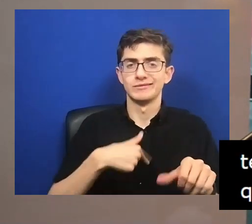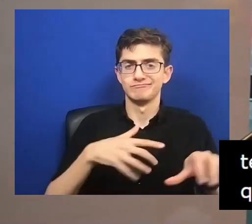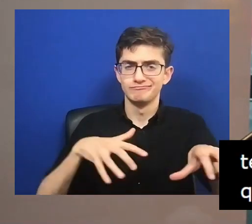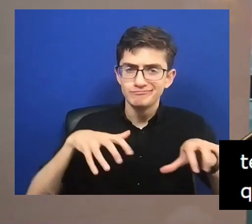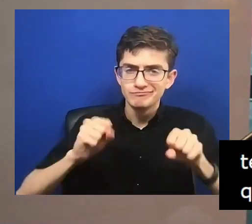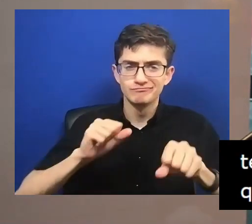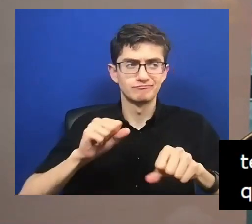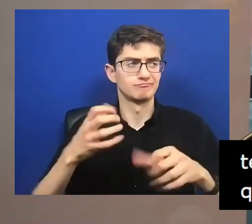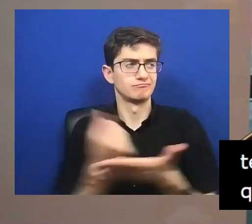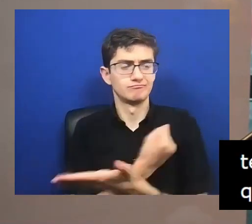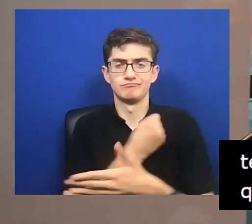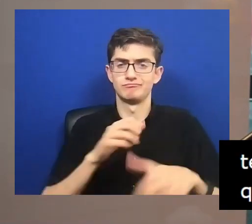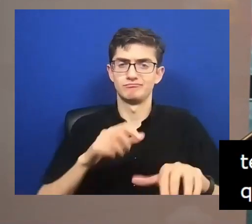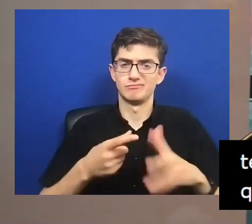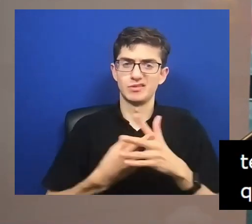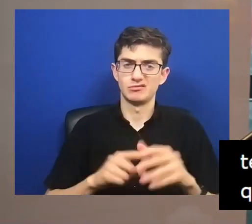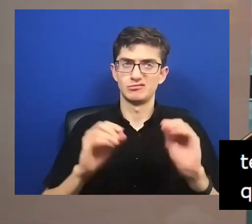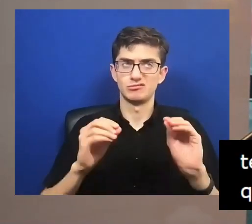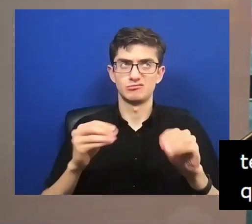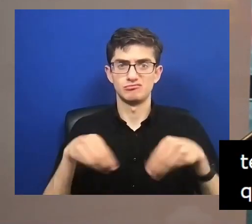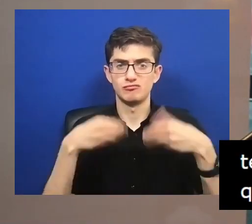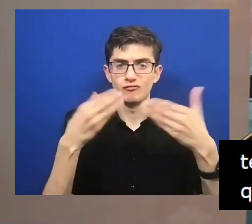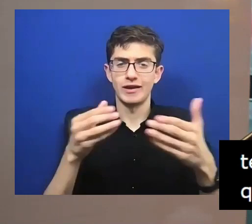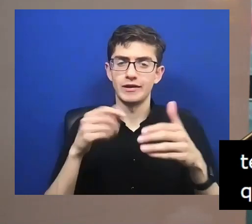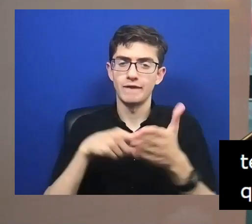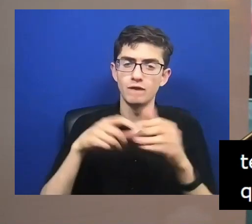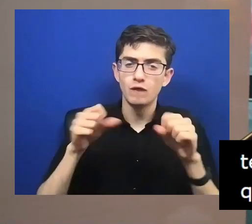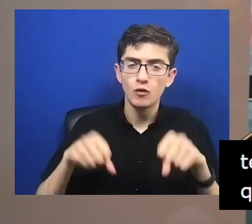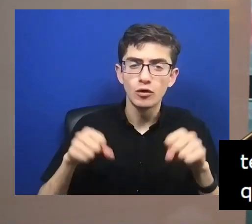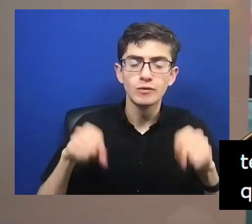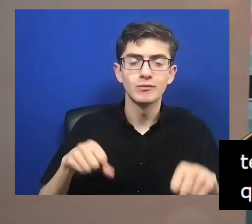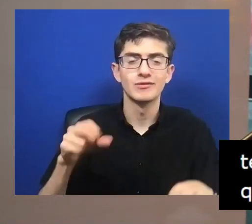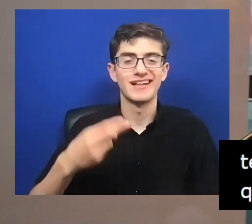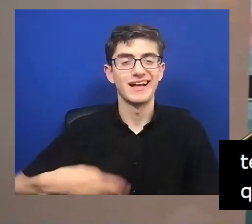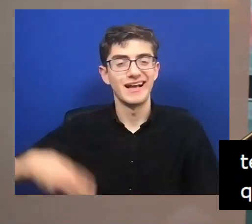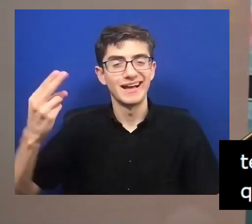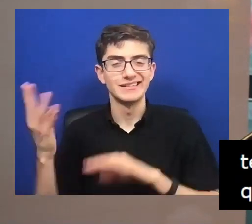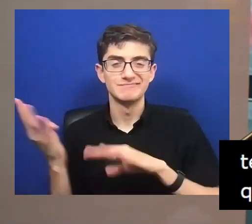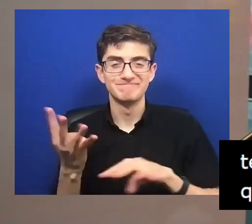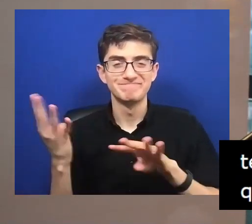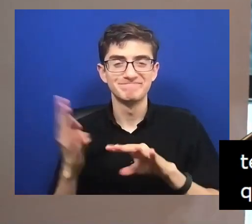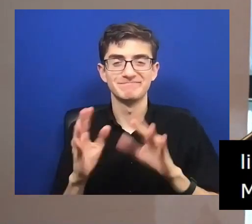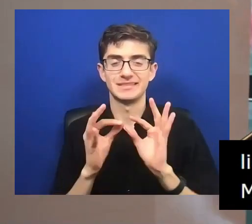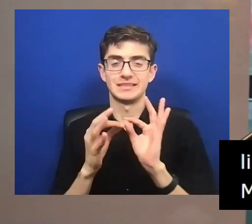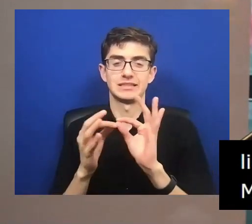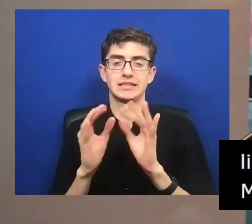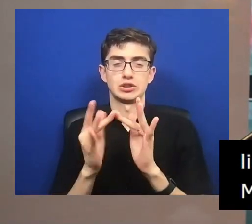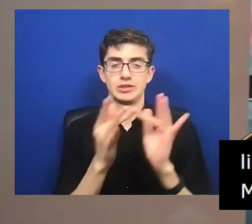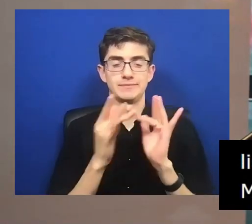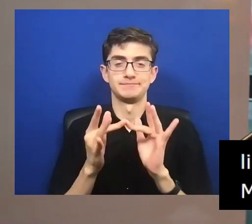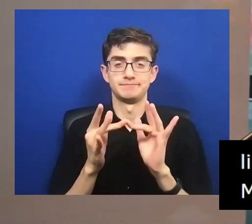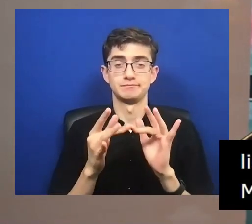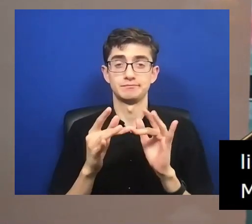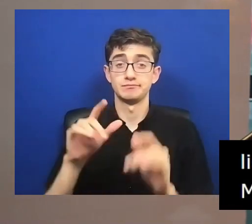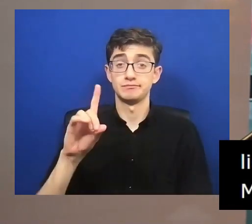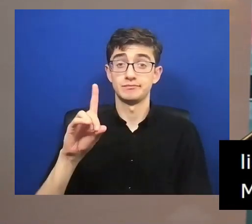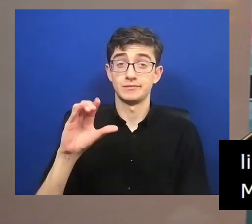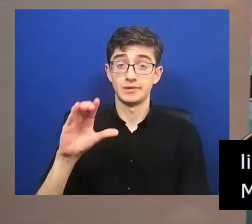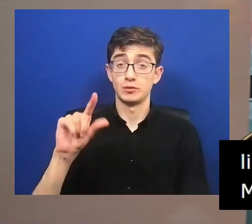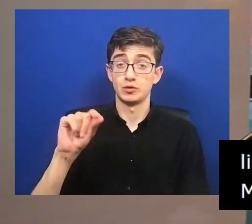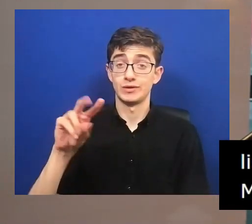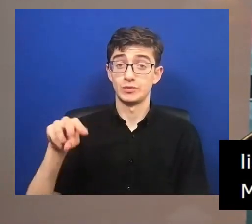internet. In September 2022, we launched Big Apple Connect, the nation's largest municipal broadband program,